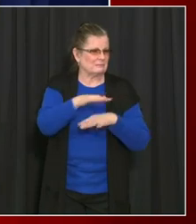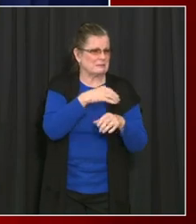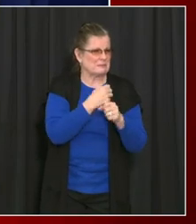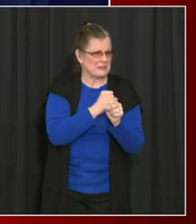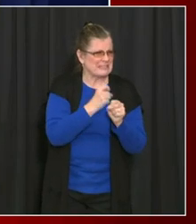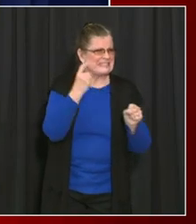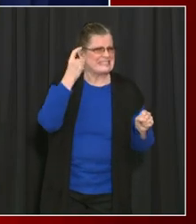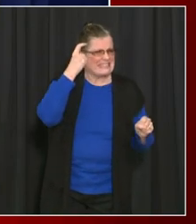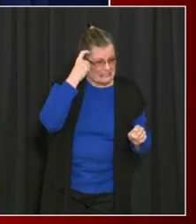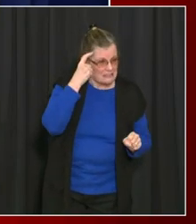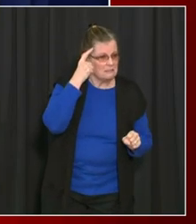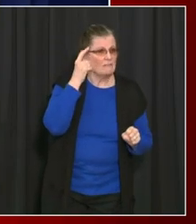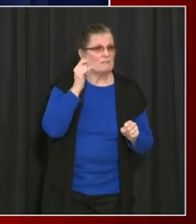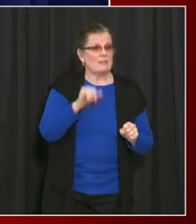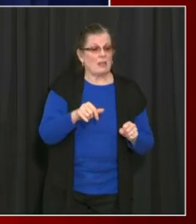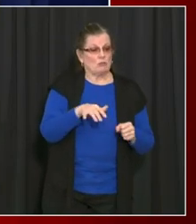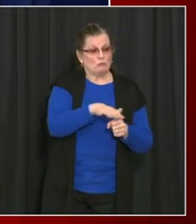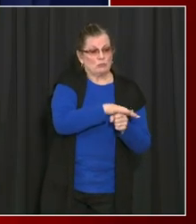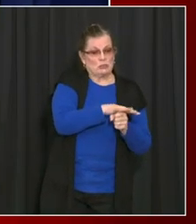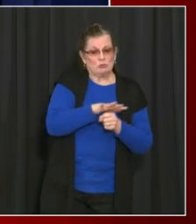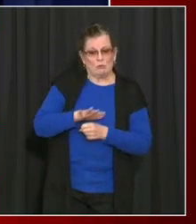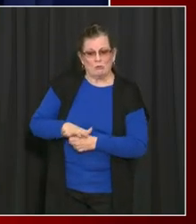region